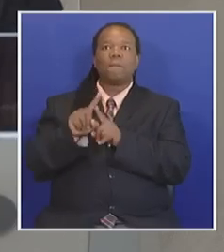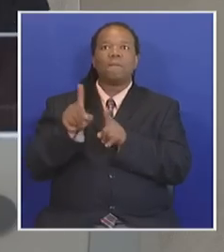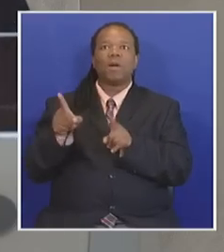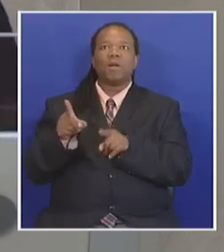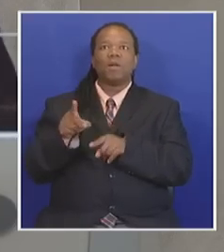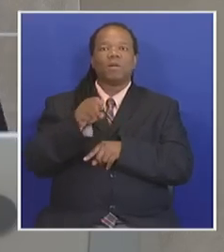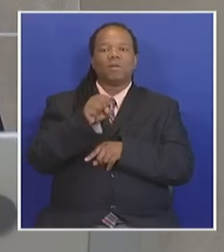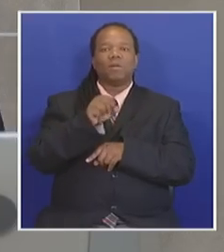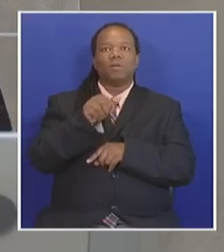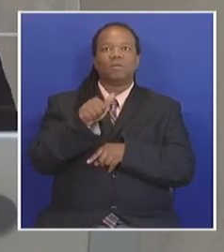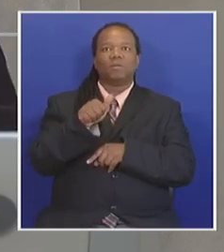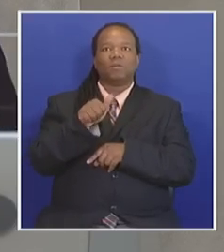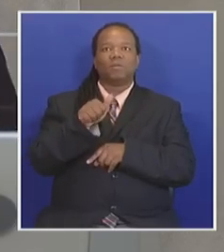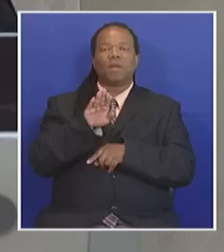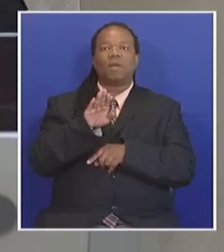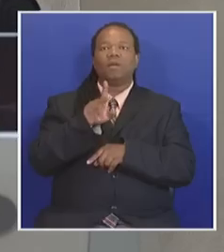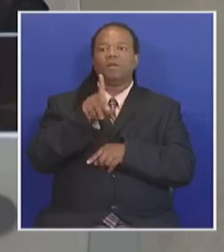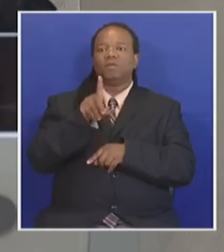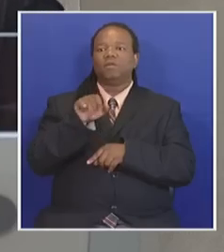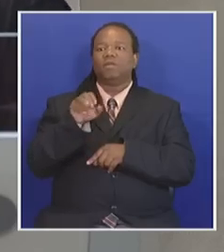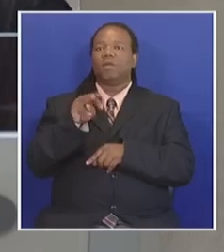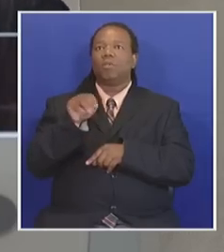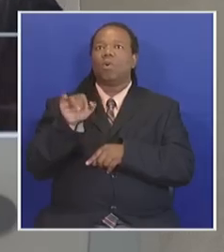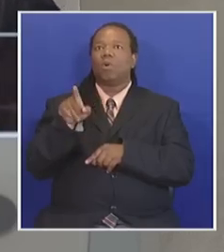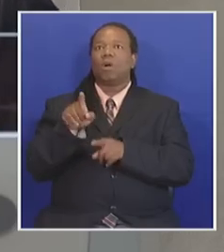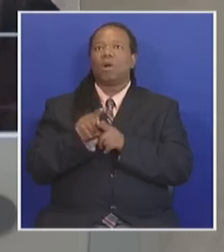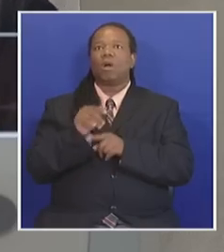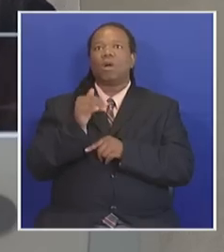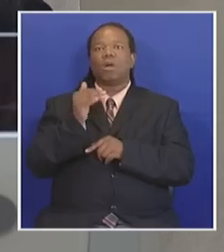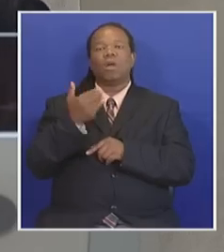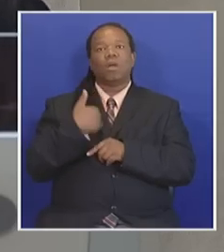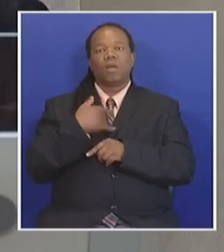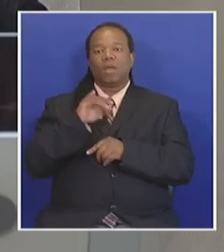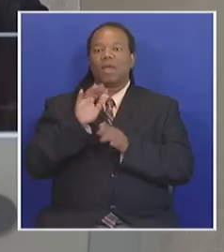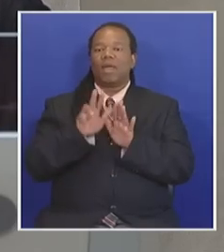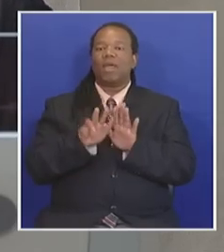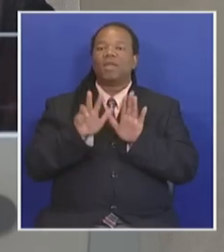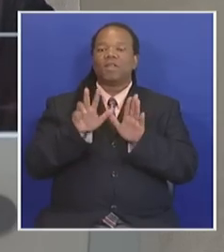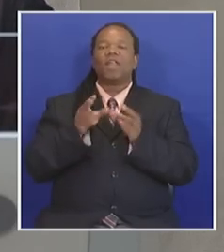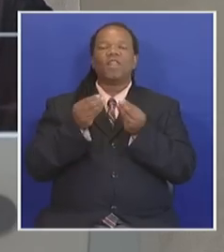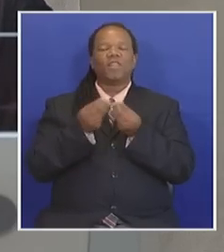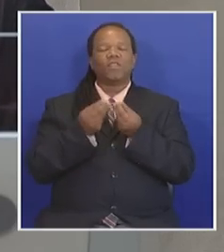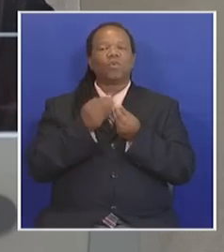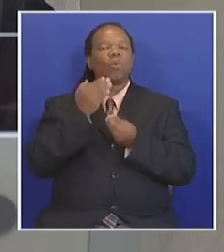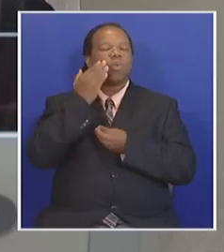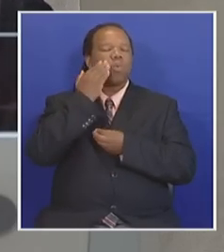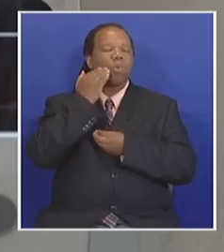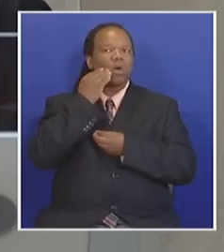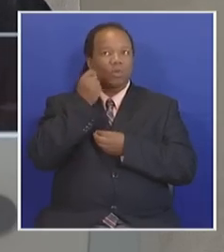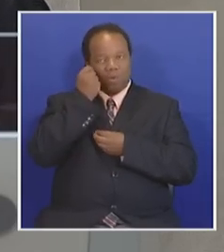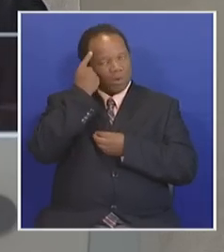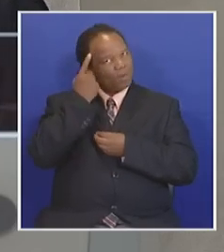Macy Domingo, 18 Things White People Seem to Not Understand, and contextualize that to South